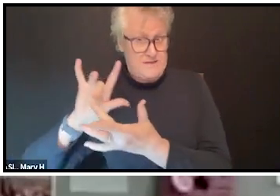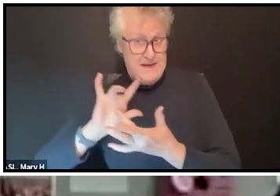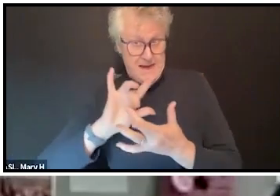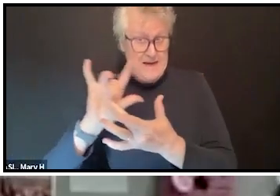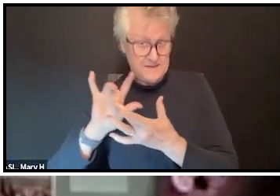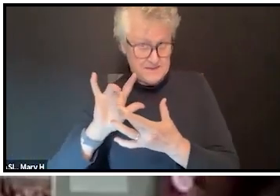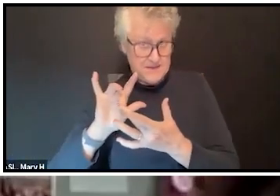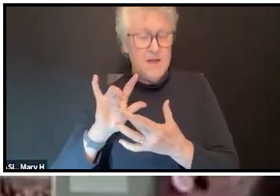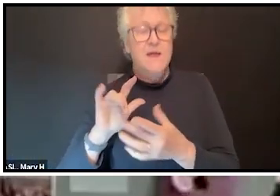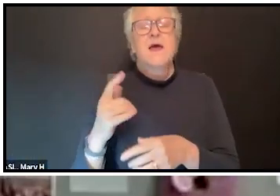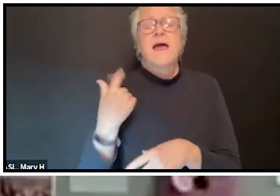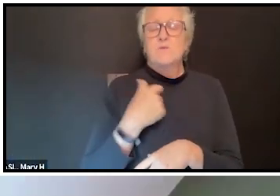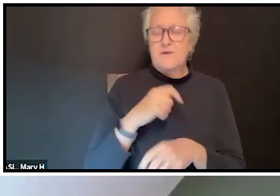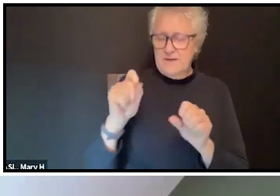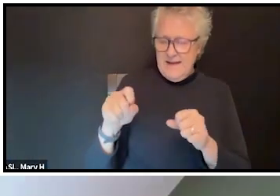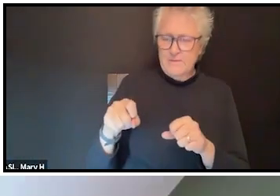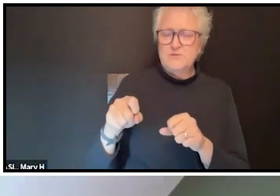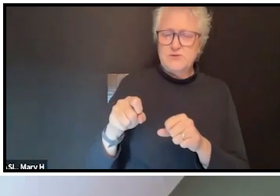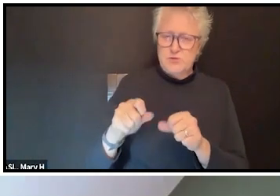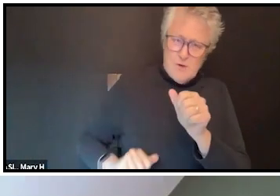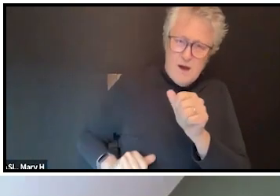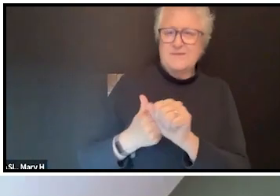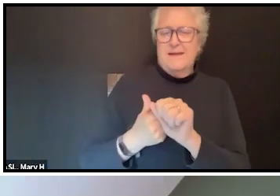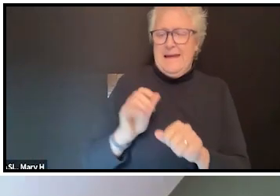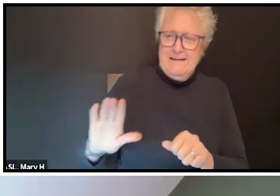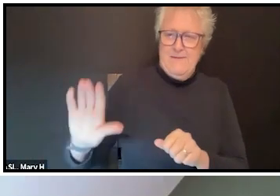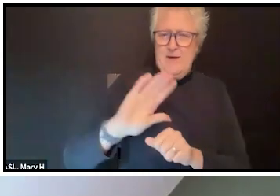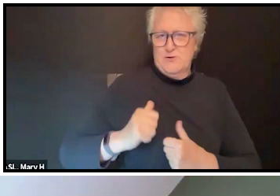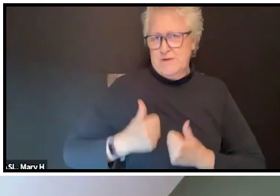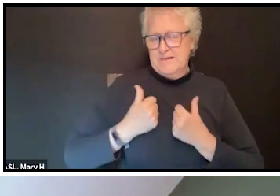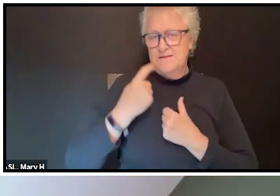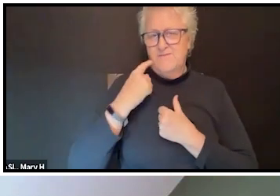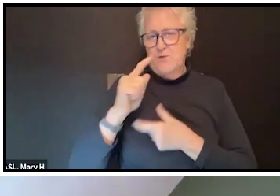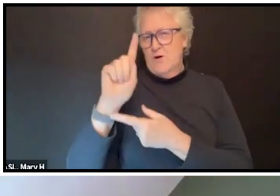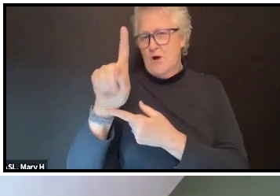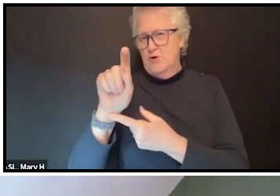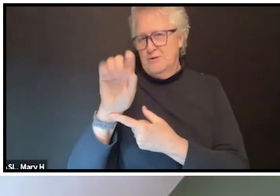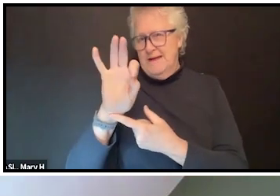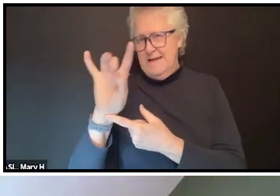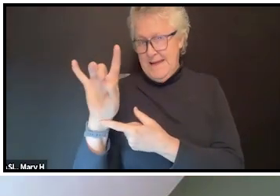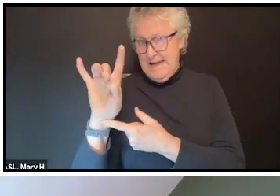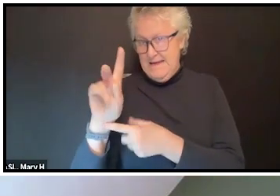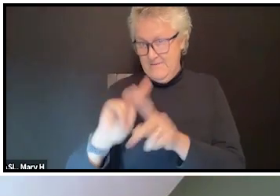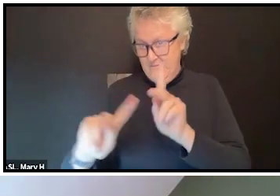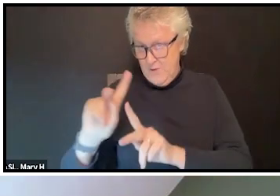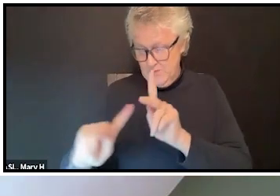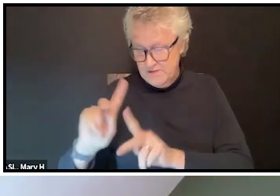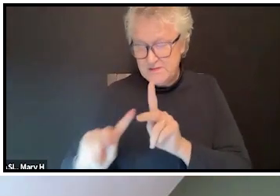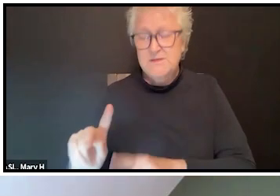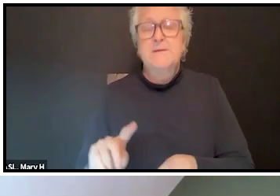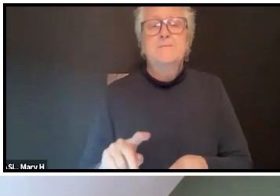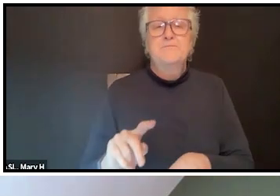for 198 of them. The top 5 most popular, most frequently asked